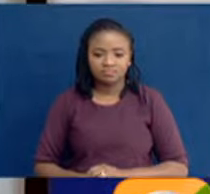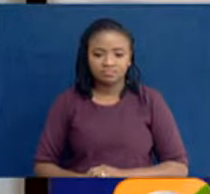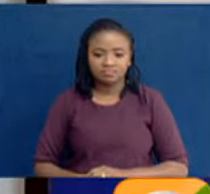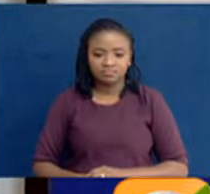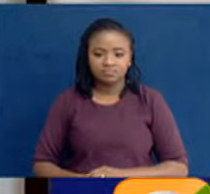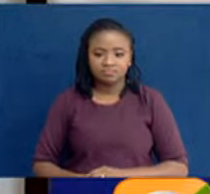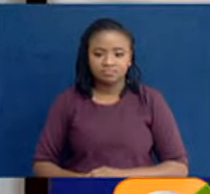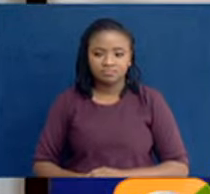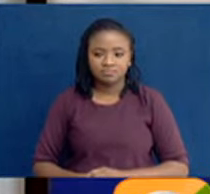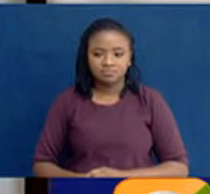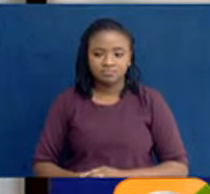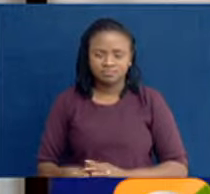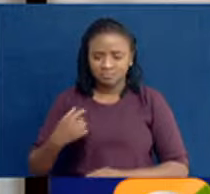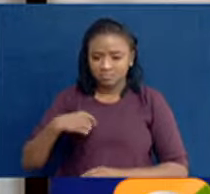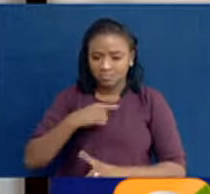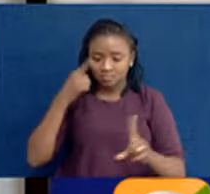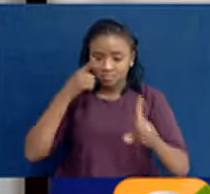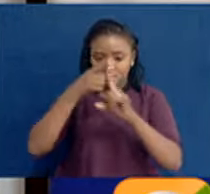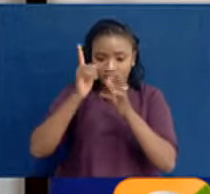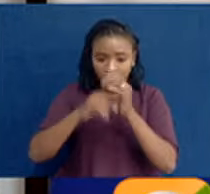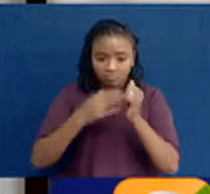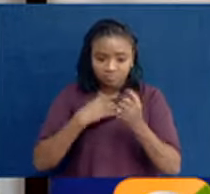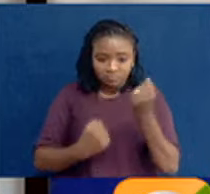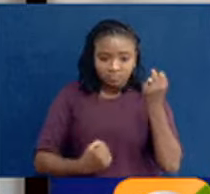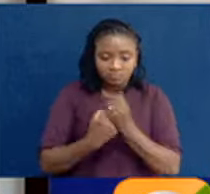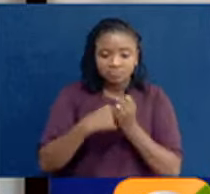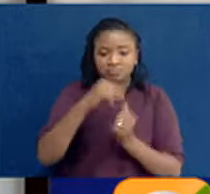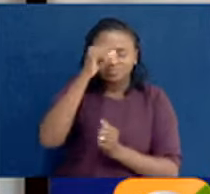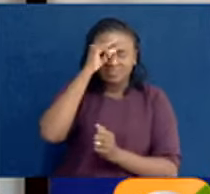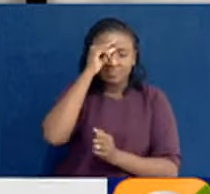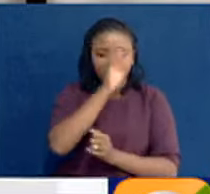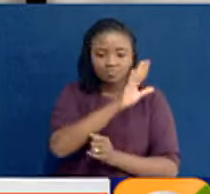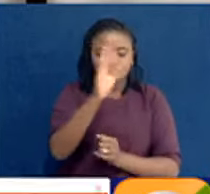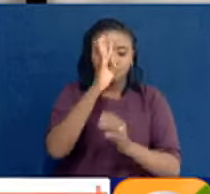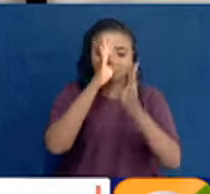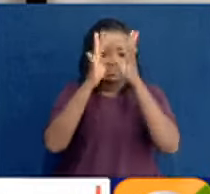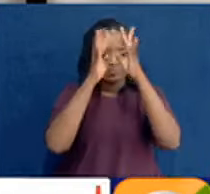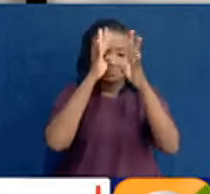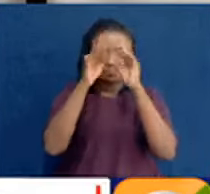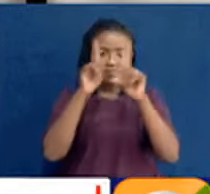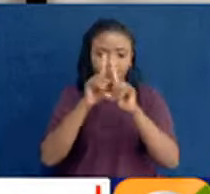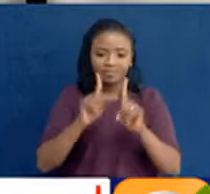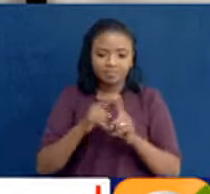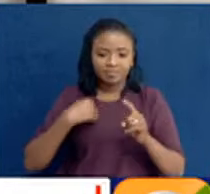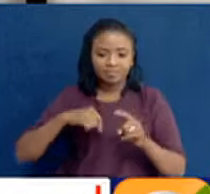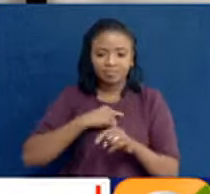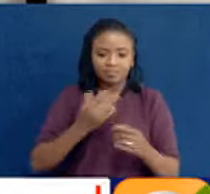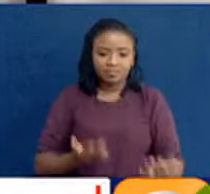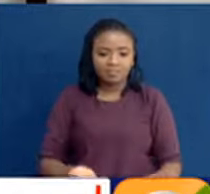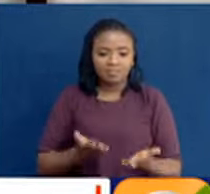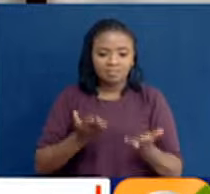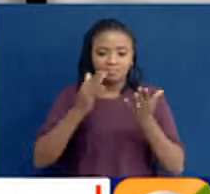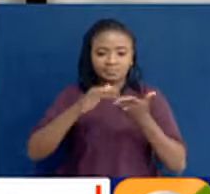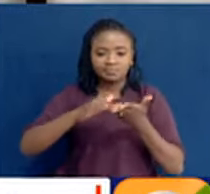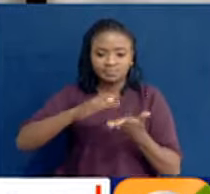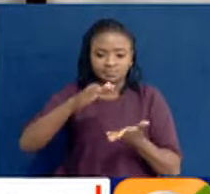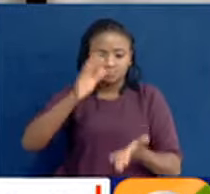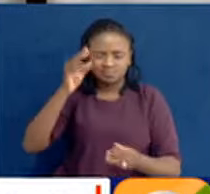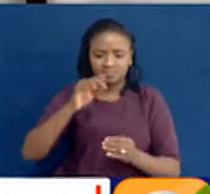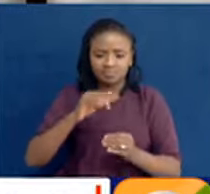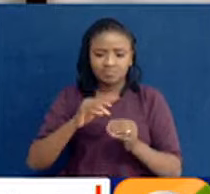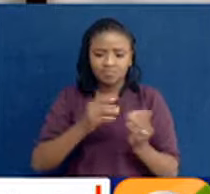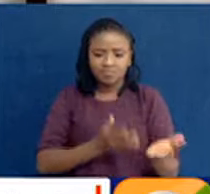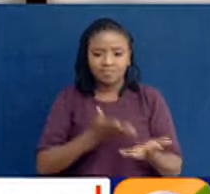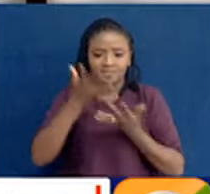In a bid to support the government's initiative and promote more export from